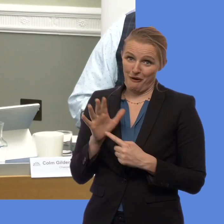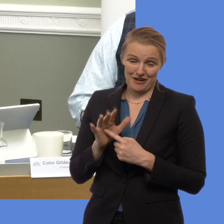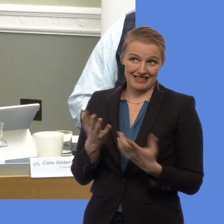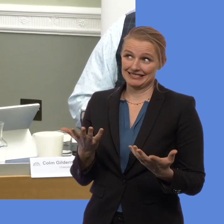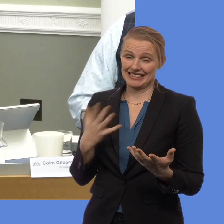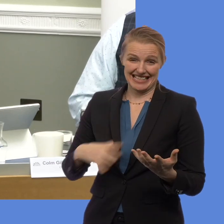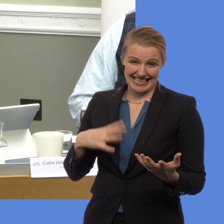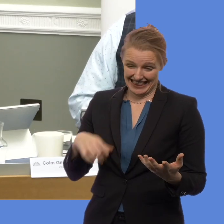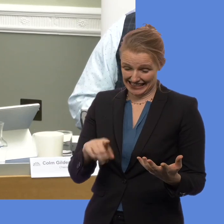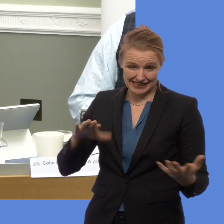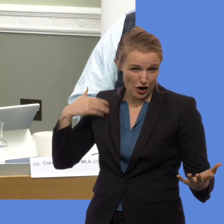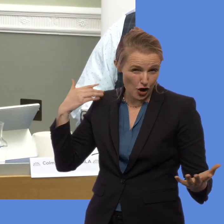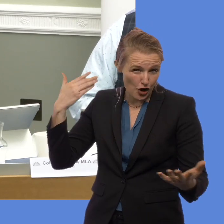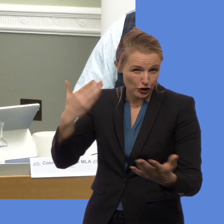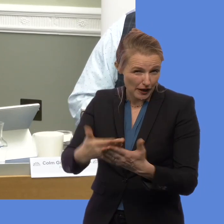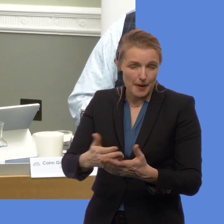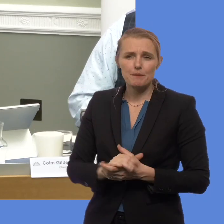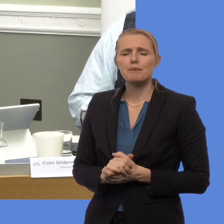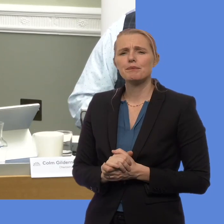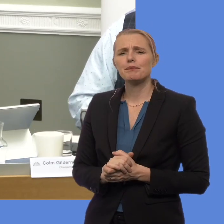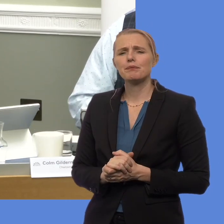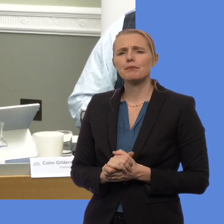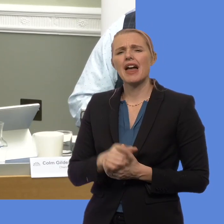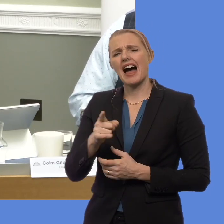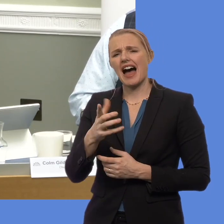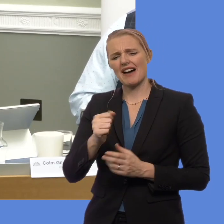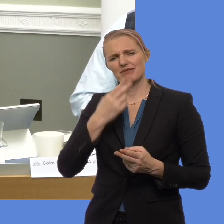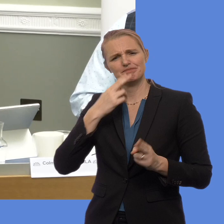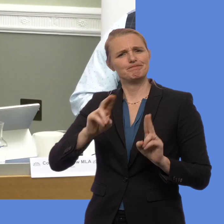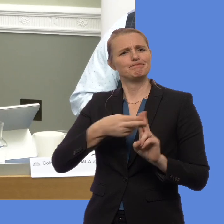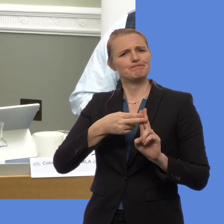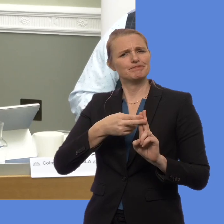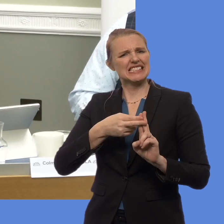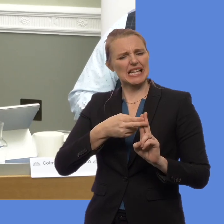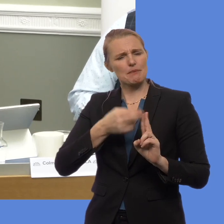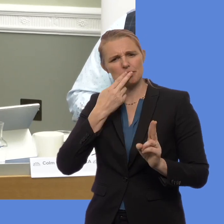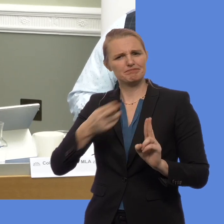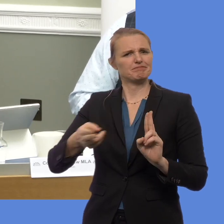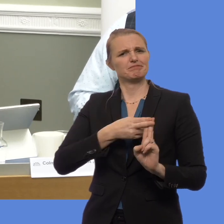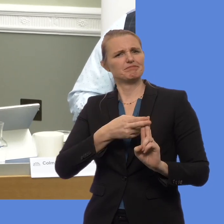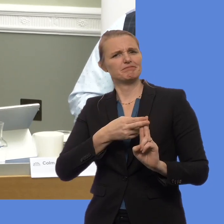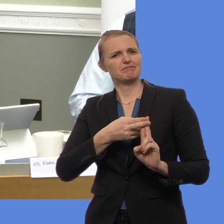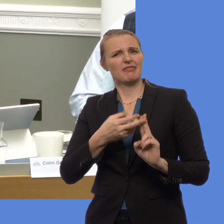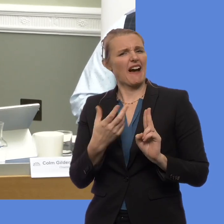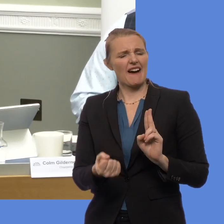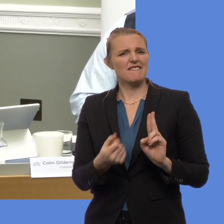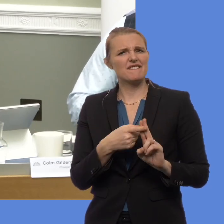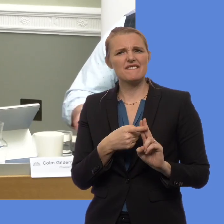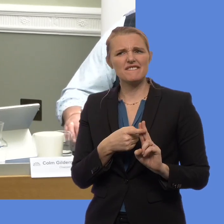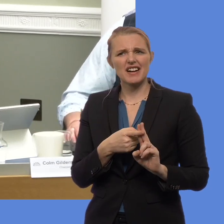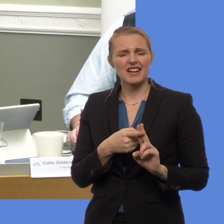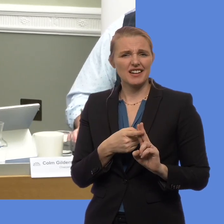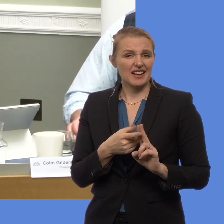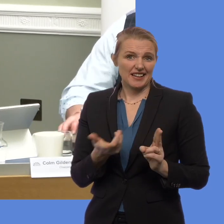time. But you know, there is that there stigma, I suppose, attached to it, and they've I imagine, experienced their